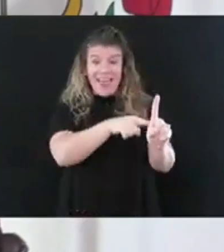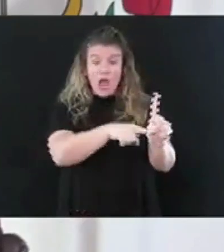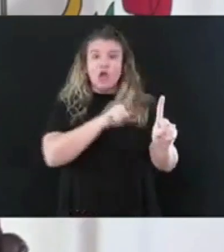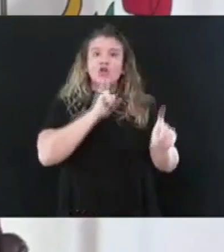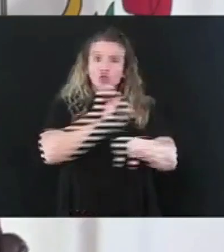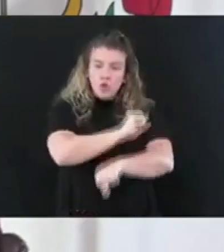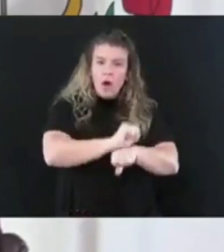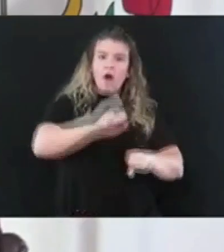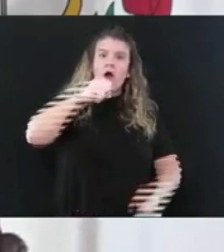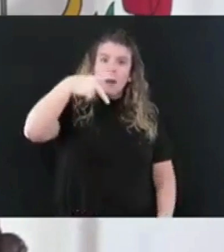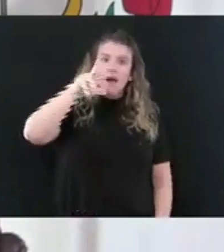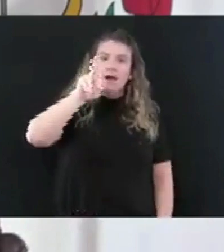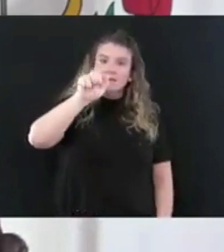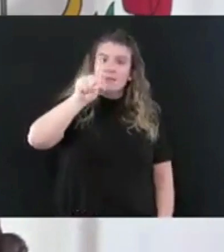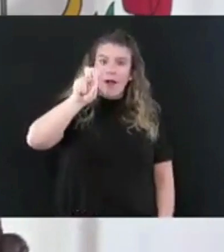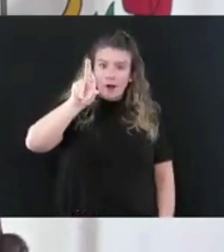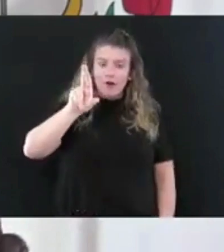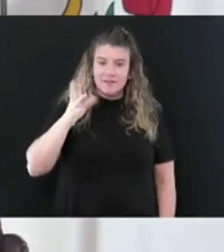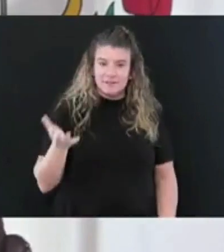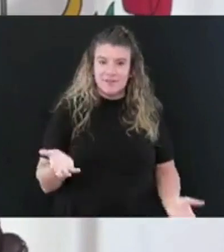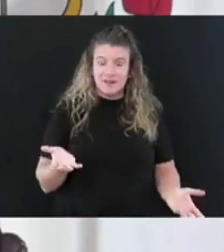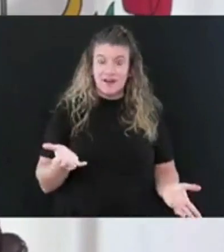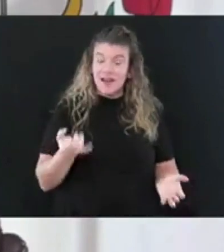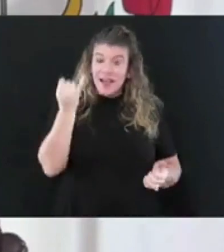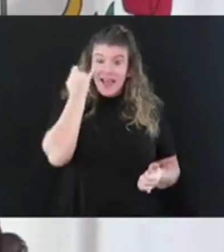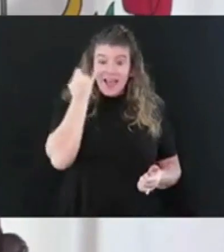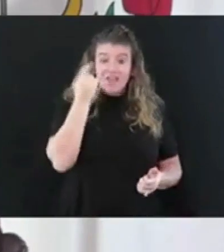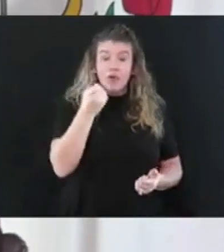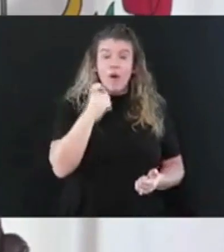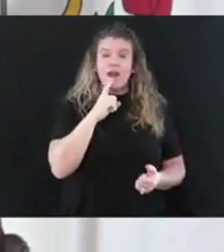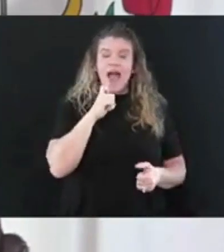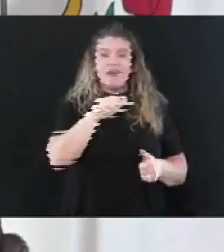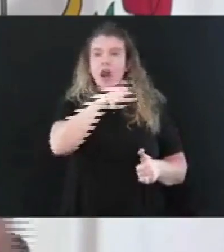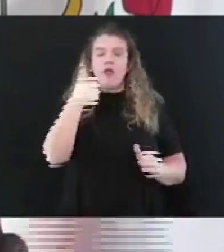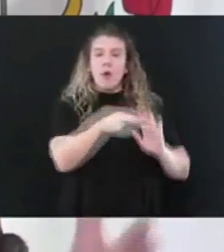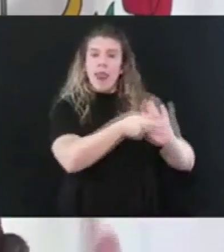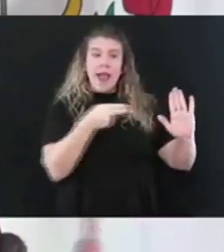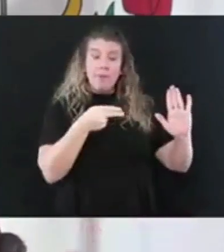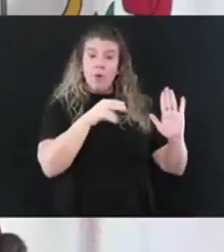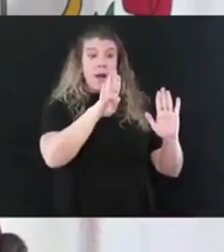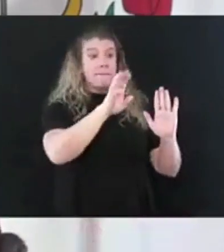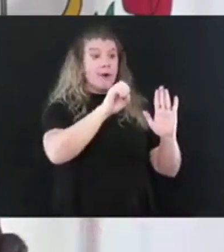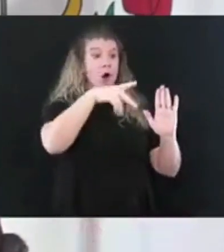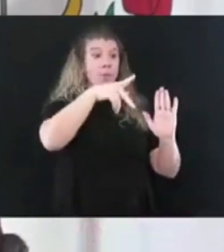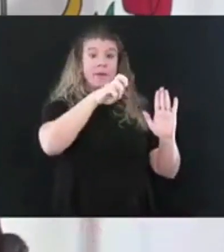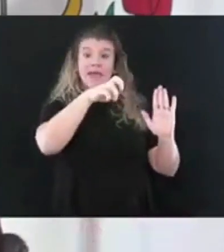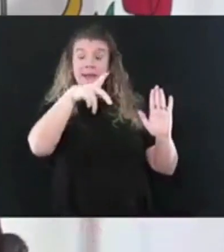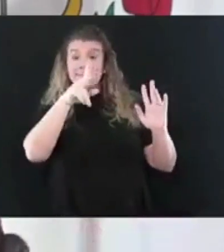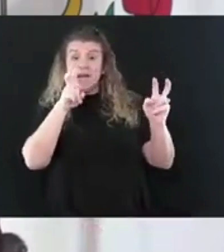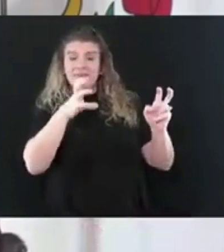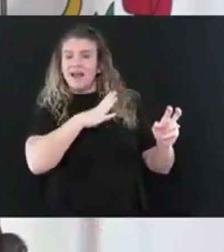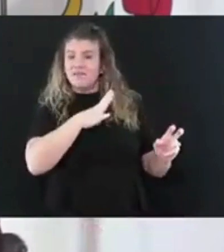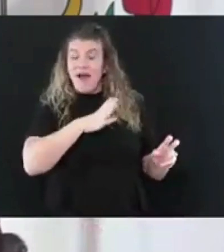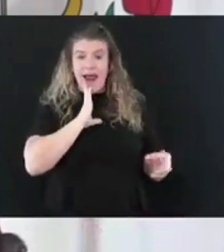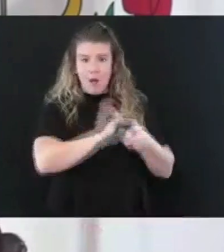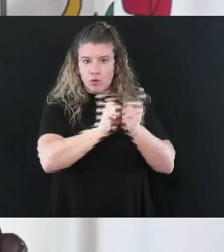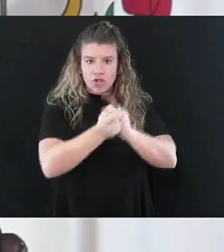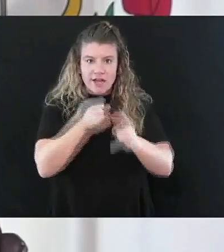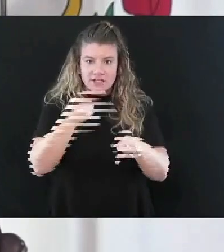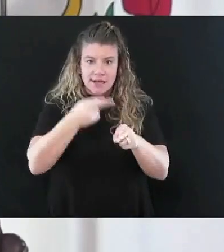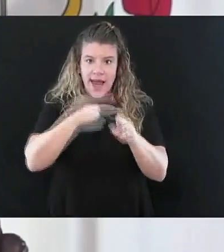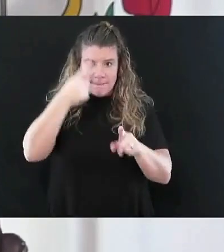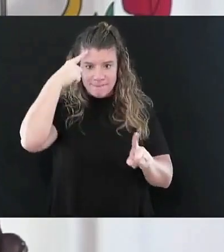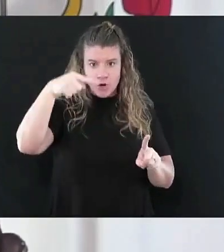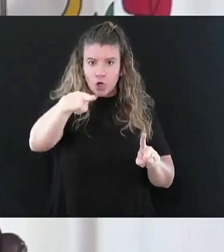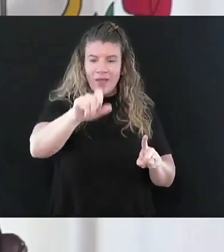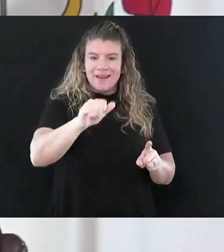spreading this. Now, if you want to be called Bo Peep or something like that, we'll call you that instead of spreader. But for